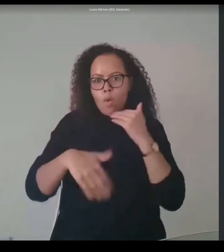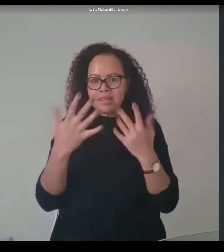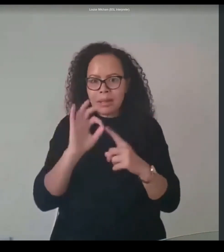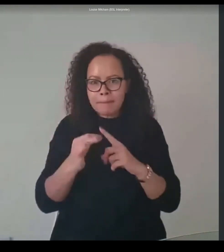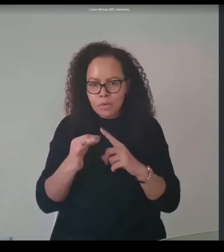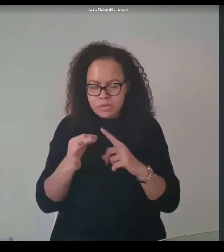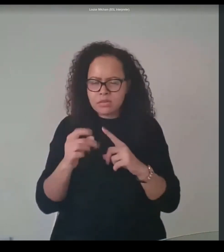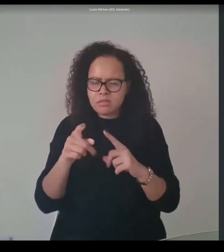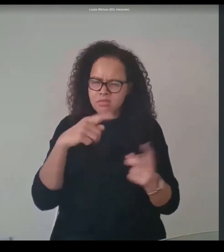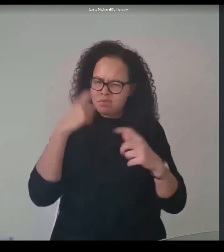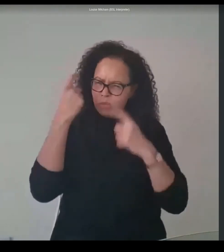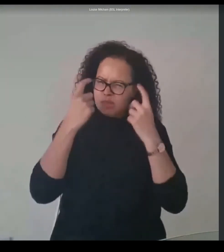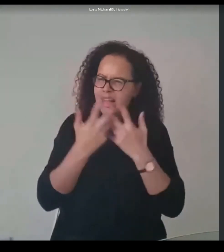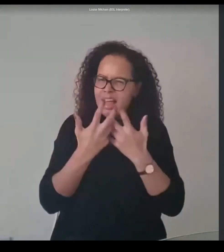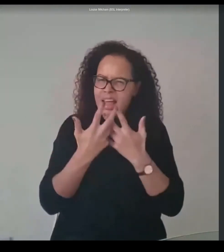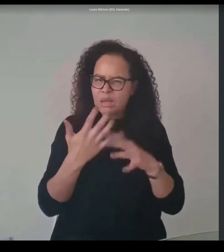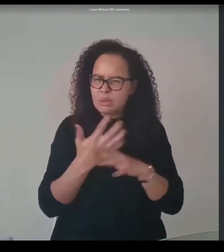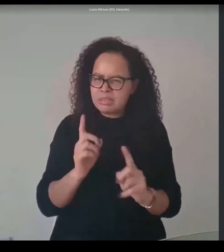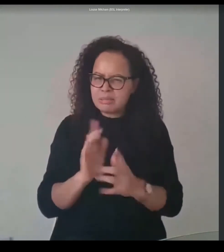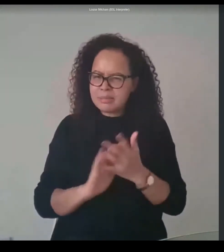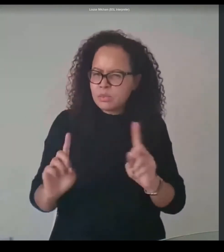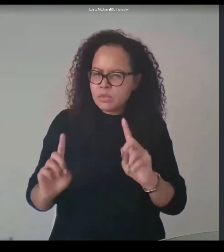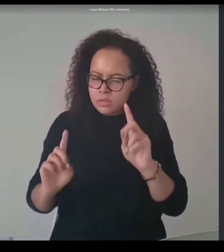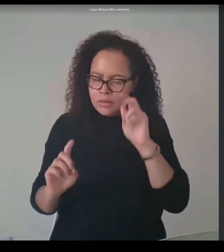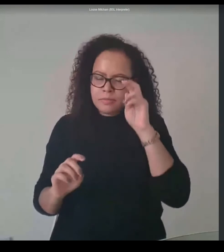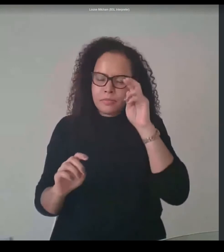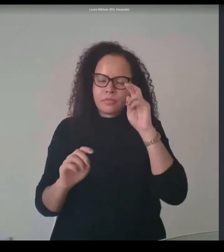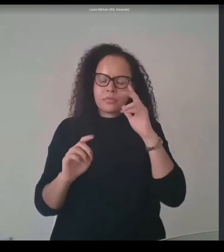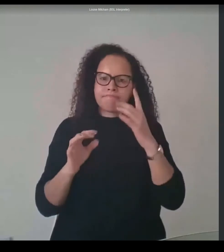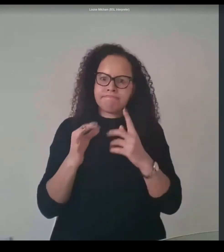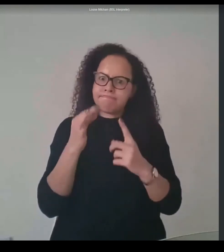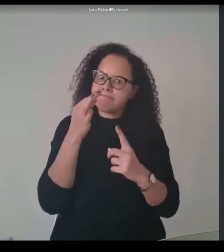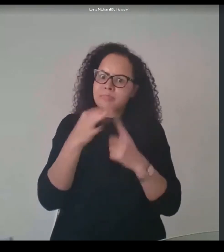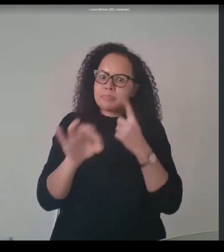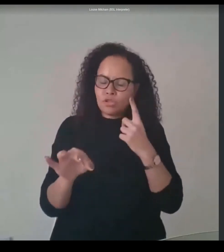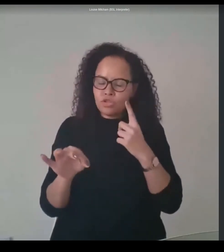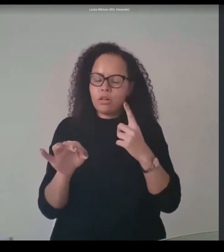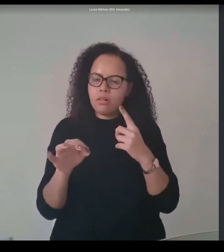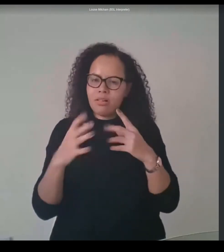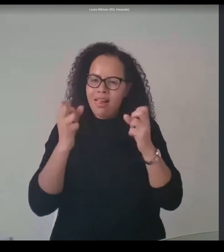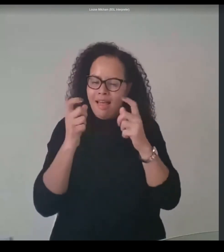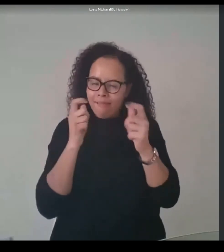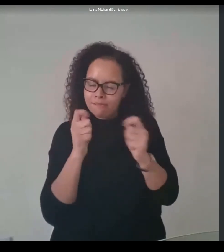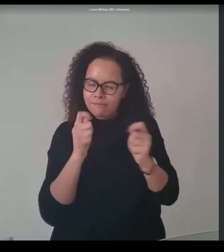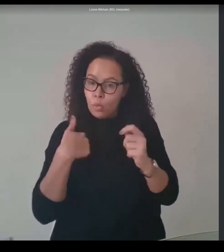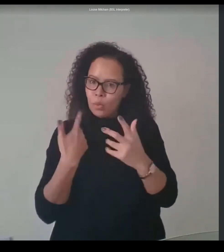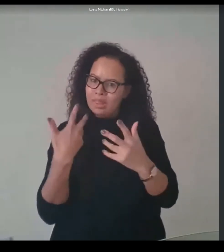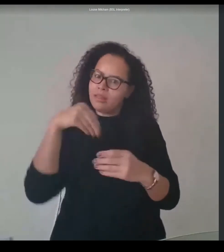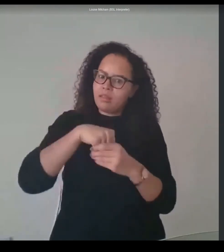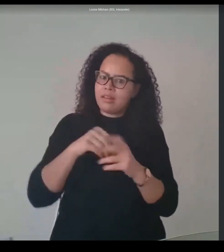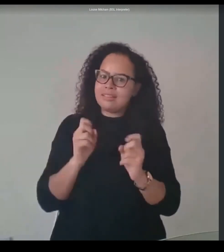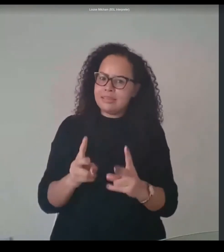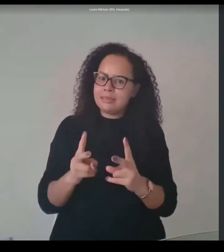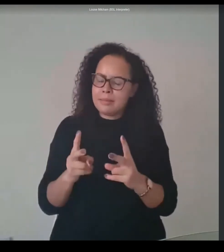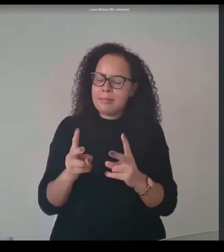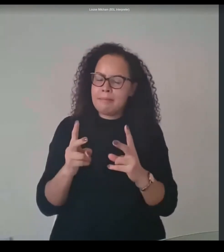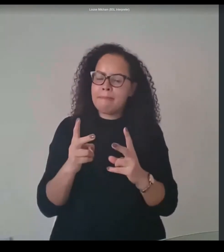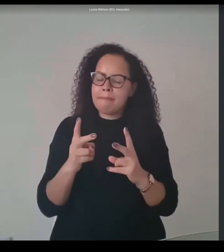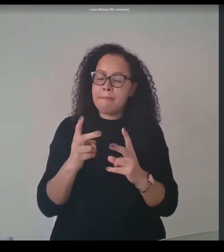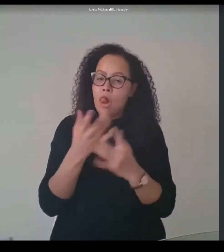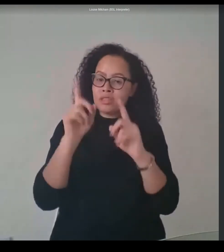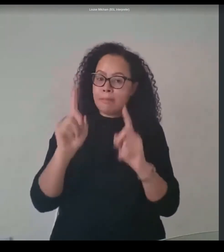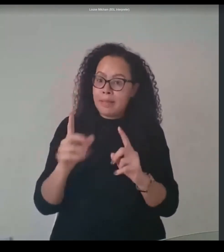in? So what makes it really special is the gamification that we've built into the system and a lot of feedback that we've gotten back from